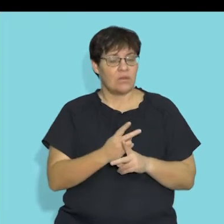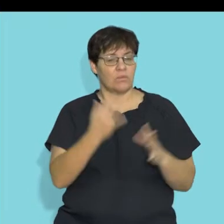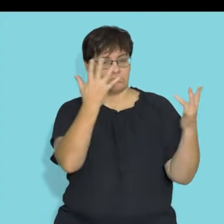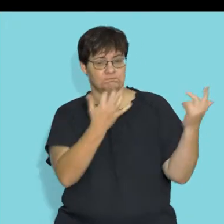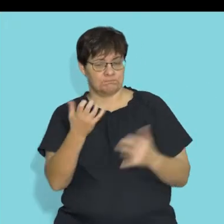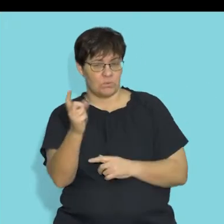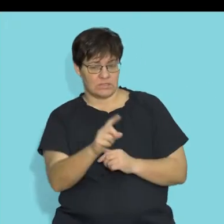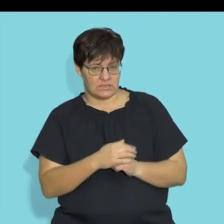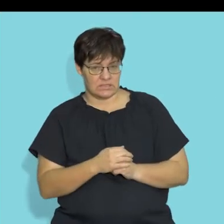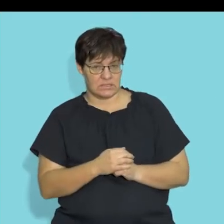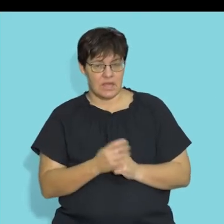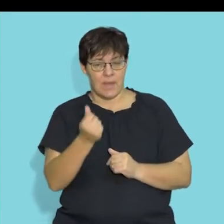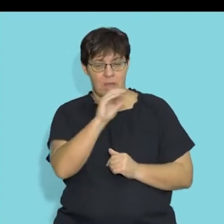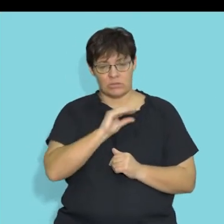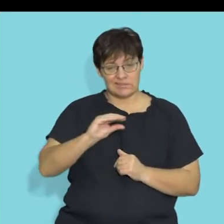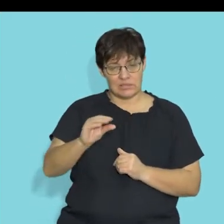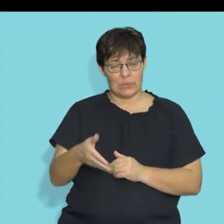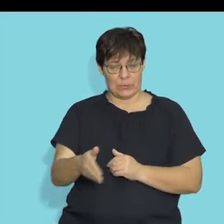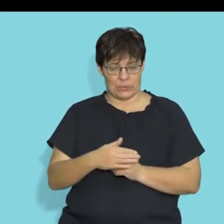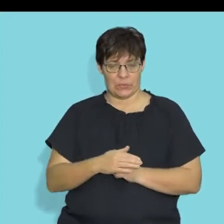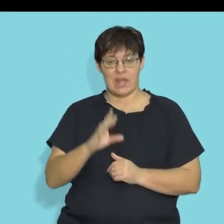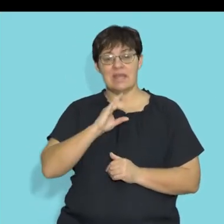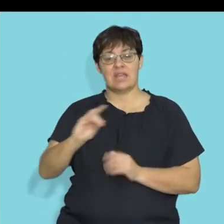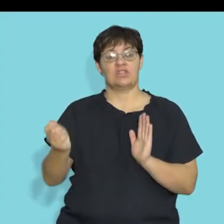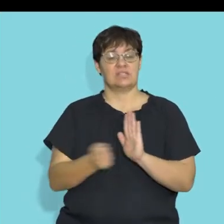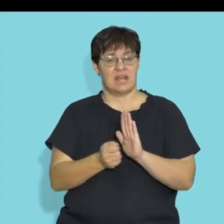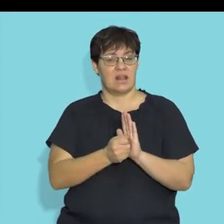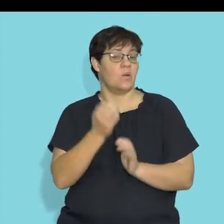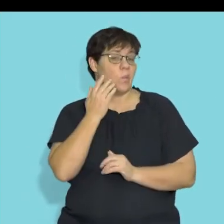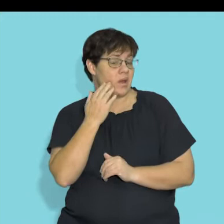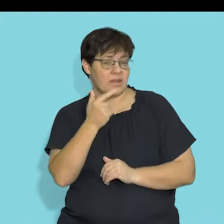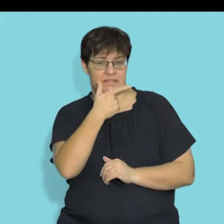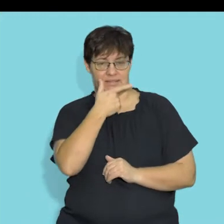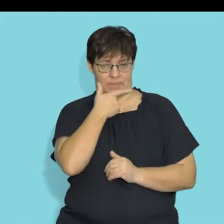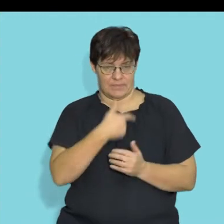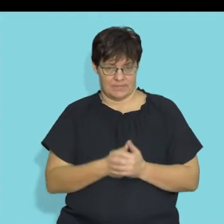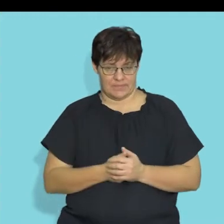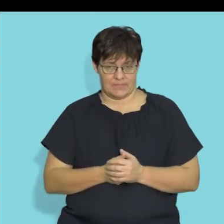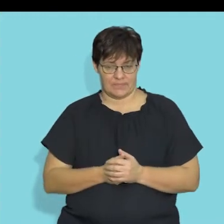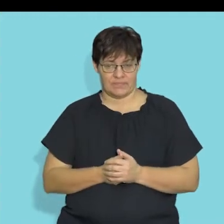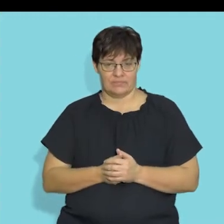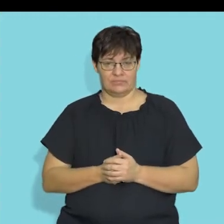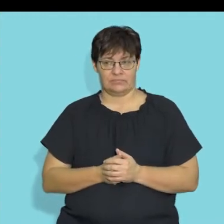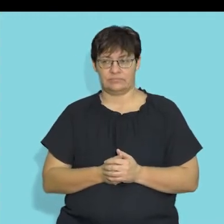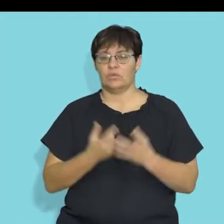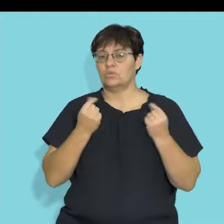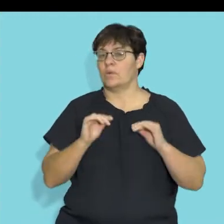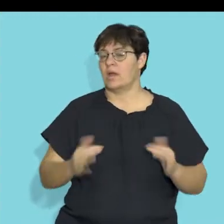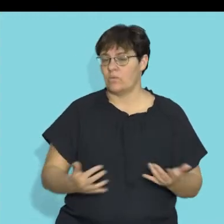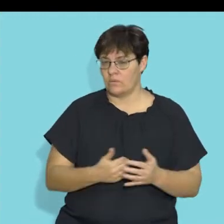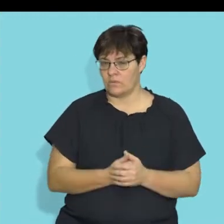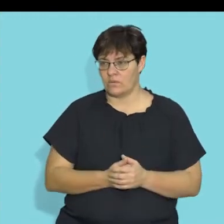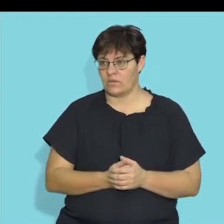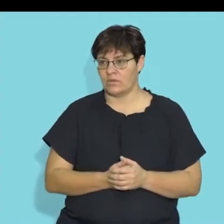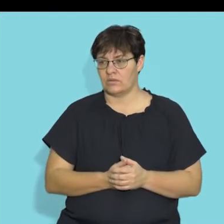again work out a missing figure, our cash sales for December, right? And how are we going to